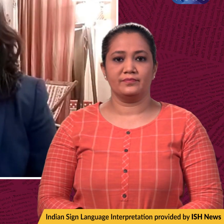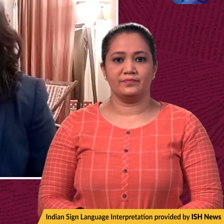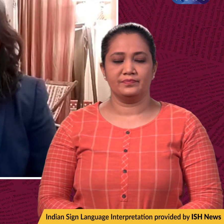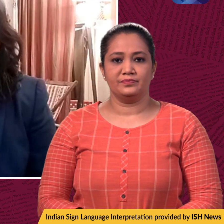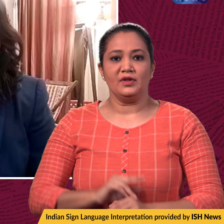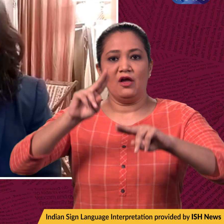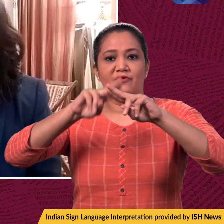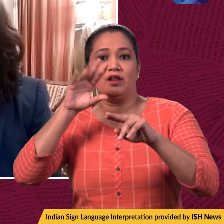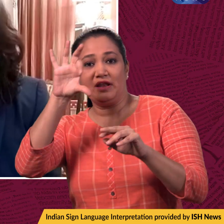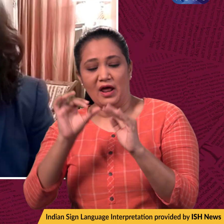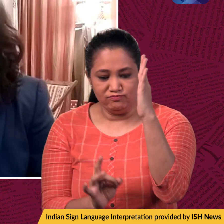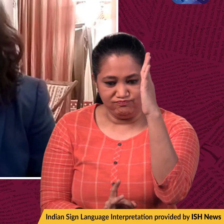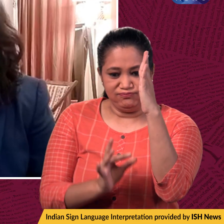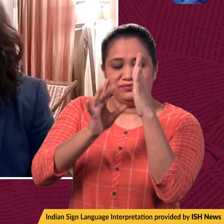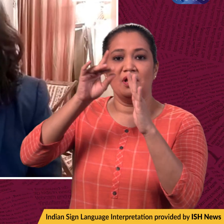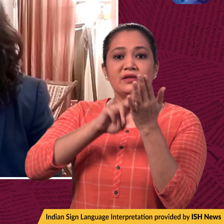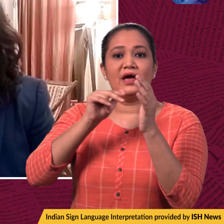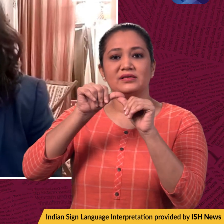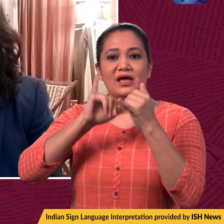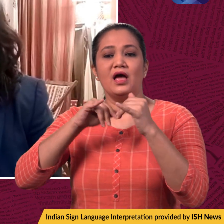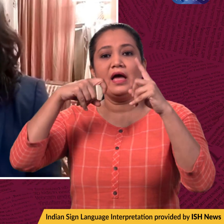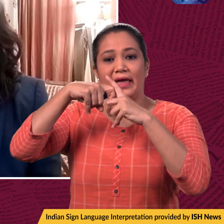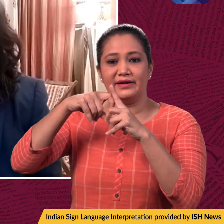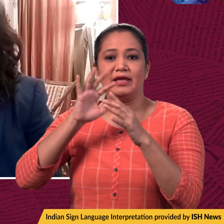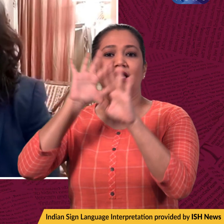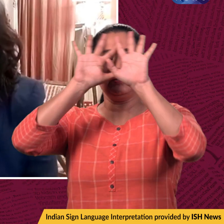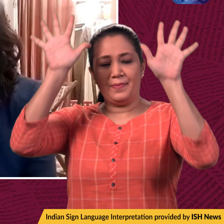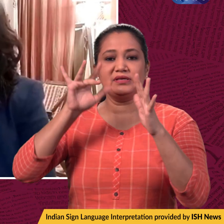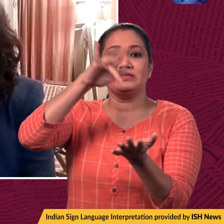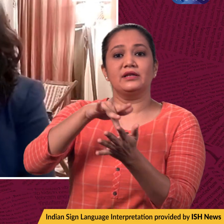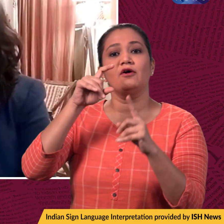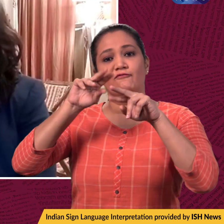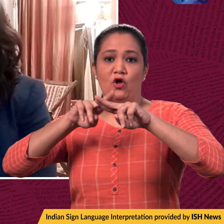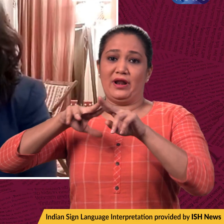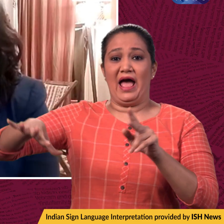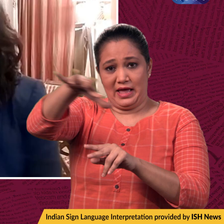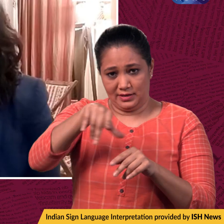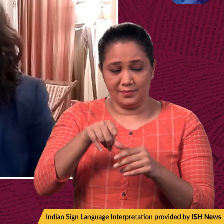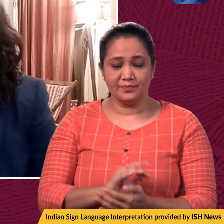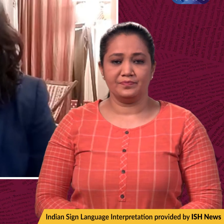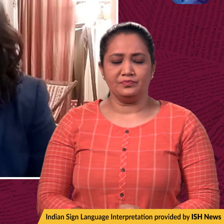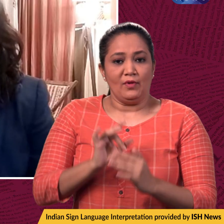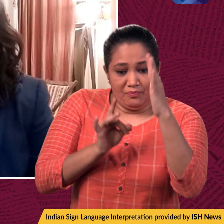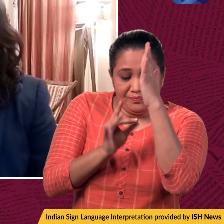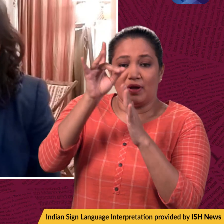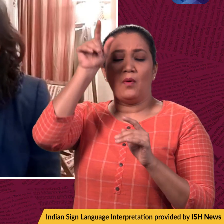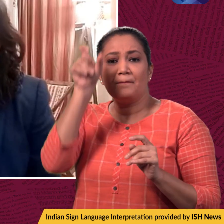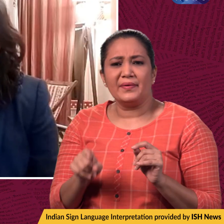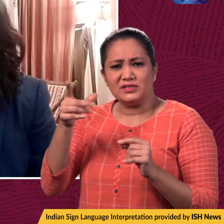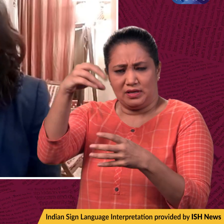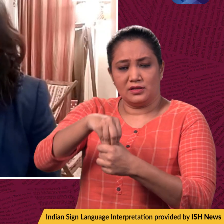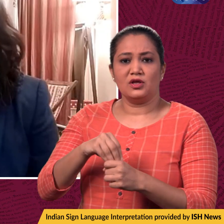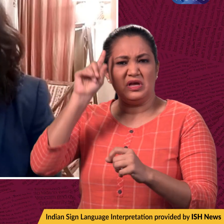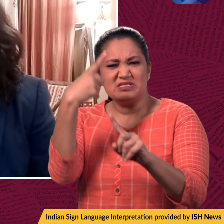the Falcon 9 rocket from NASA's Kennedy Space Center in Florida. Now, one of the astronauts includes